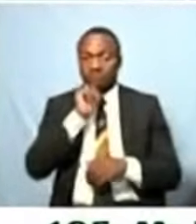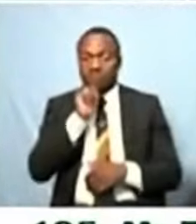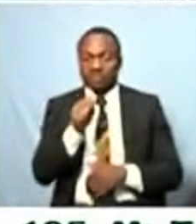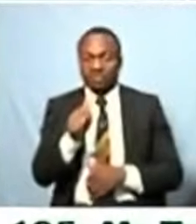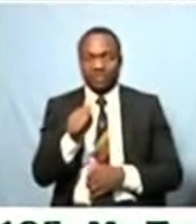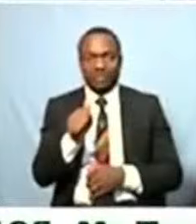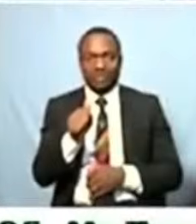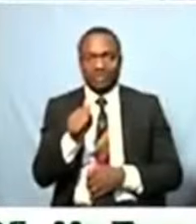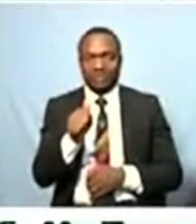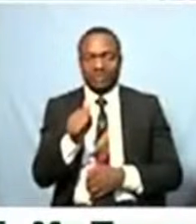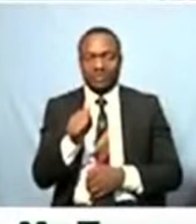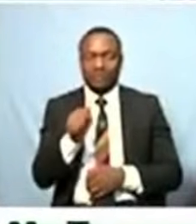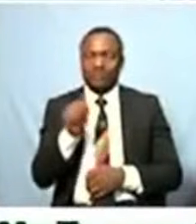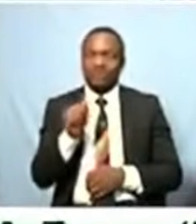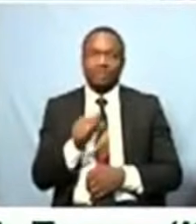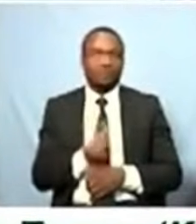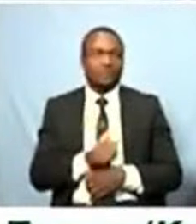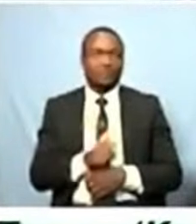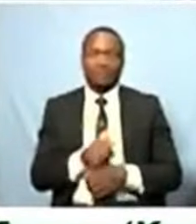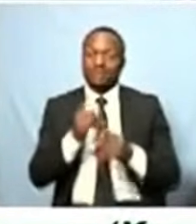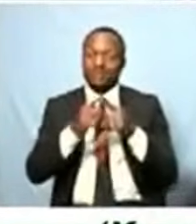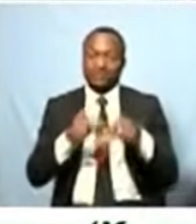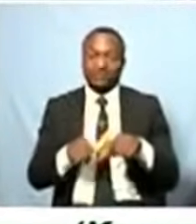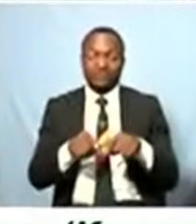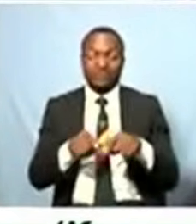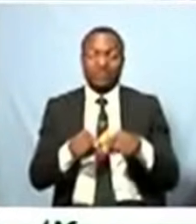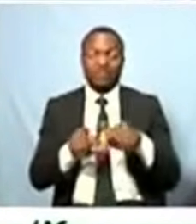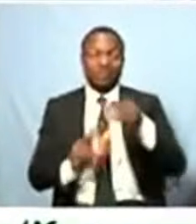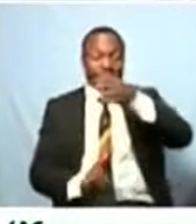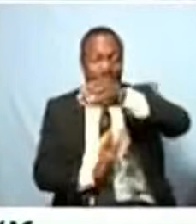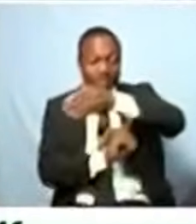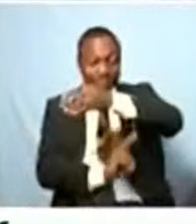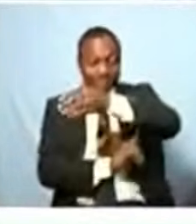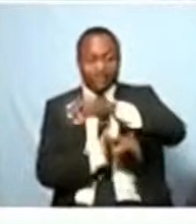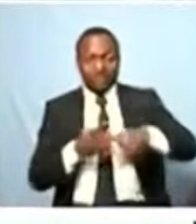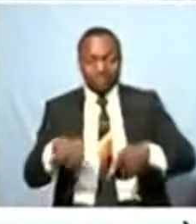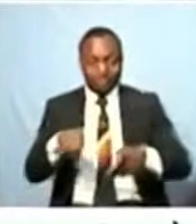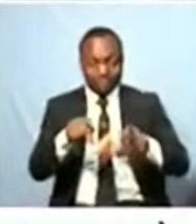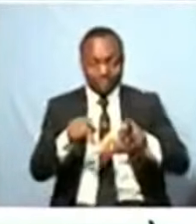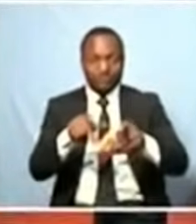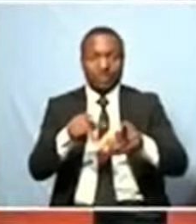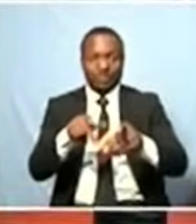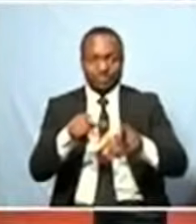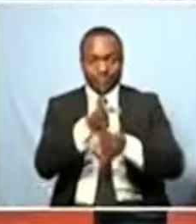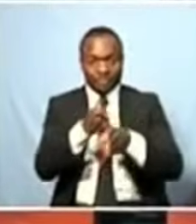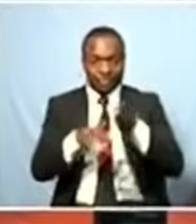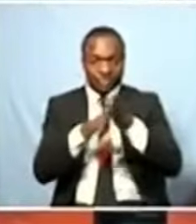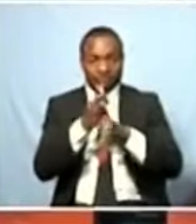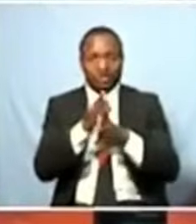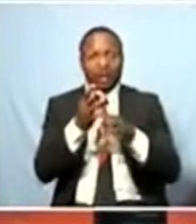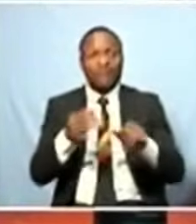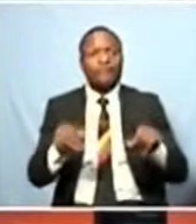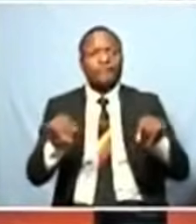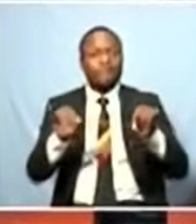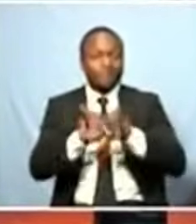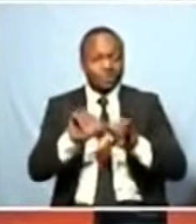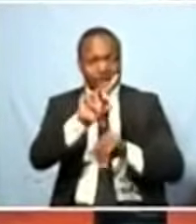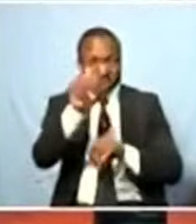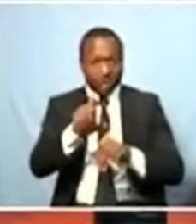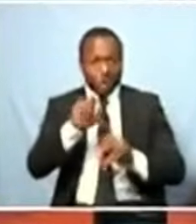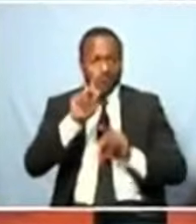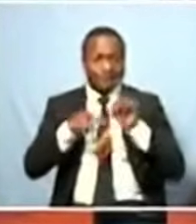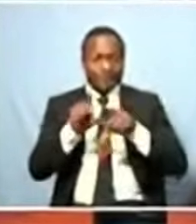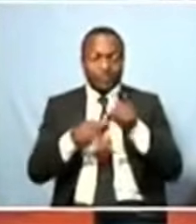done. And yes, the Kasanengwa Bridge will be worked on. The critical question coming from the people of Kasanengwa